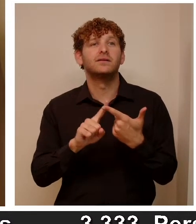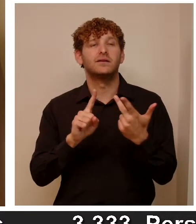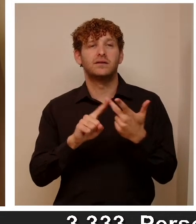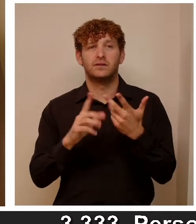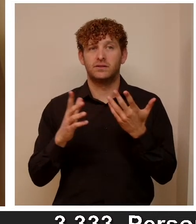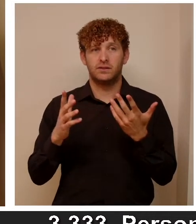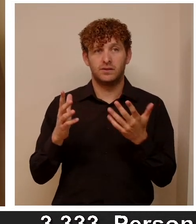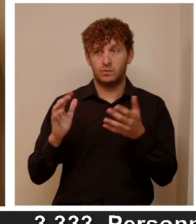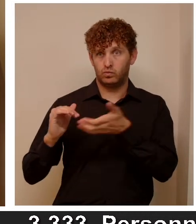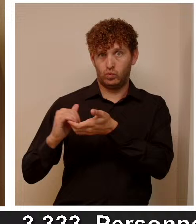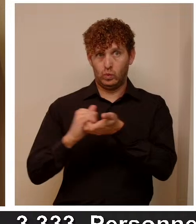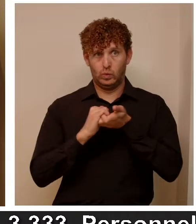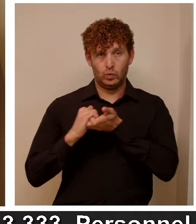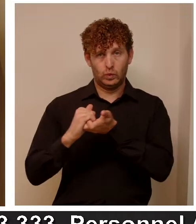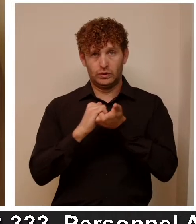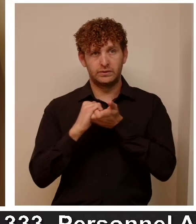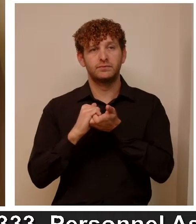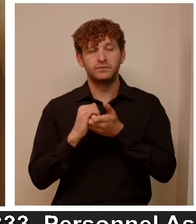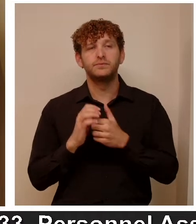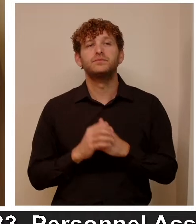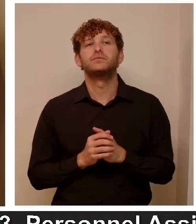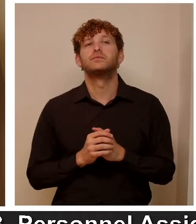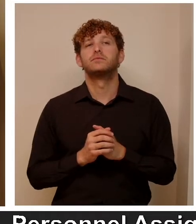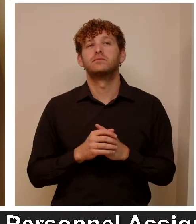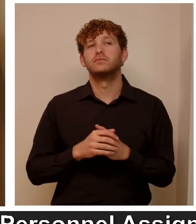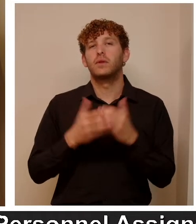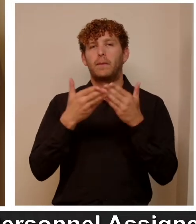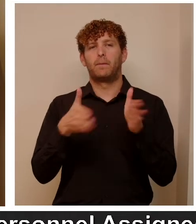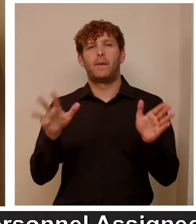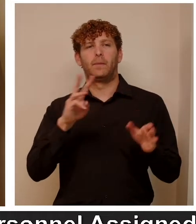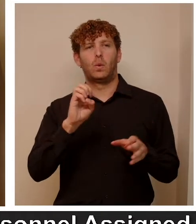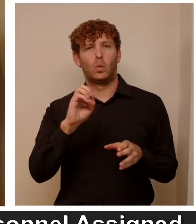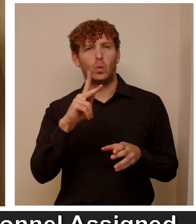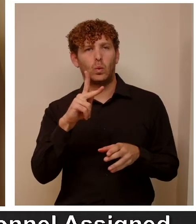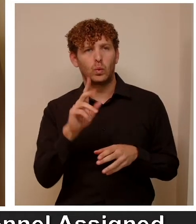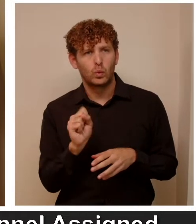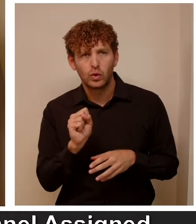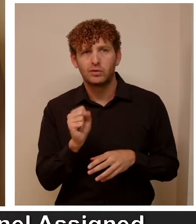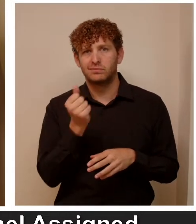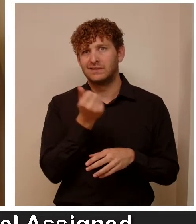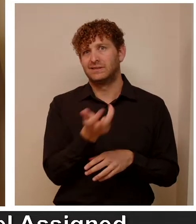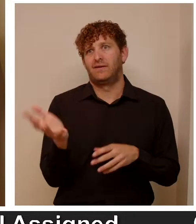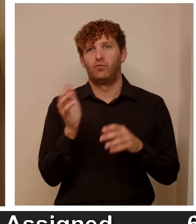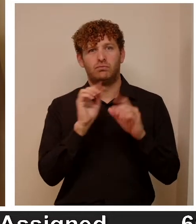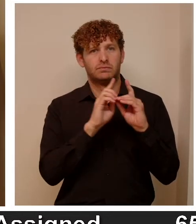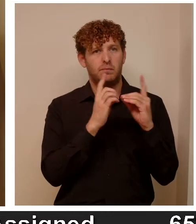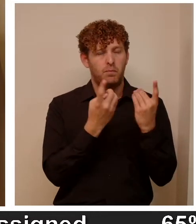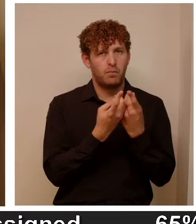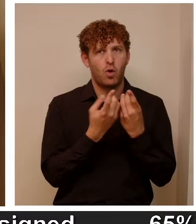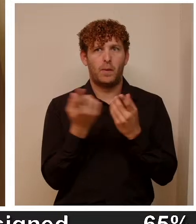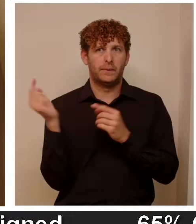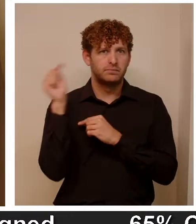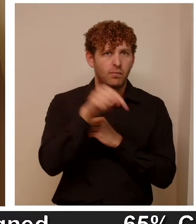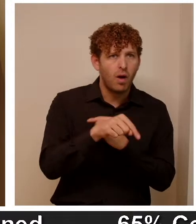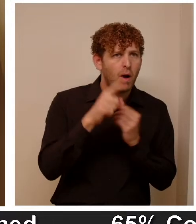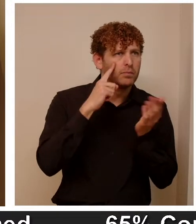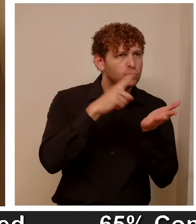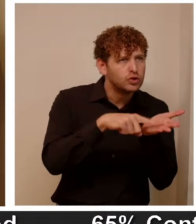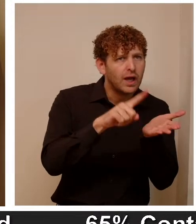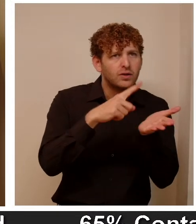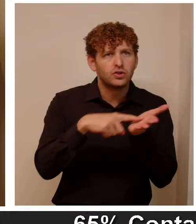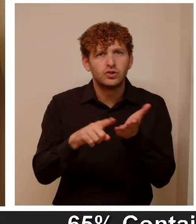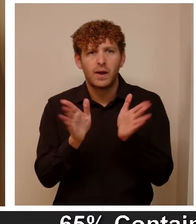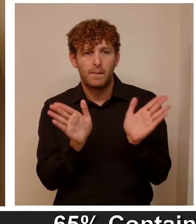move over to Public Works. Public Works has several different departments that have to check each parcel. We're talking about building code. We're talking